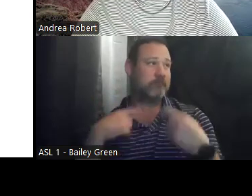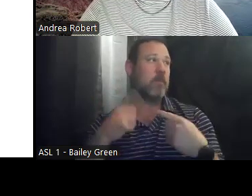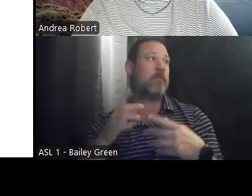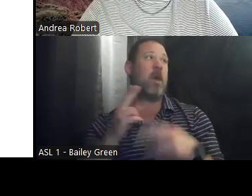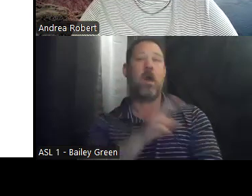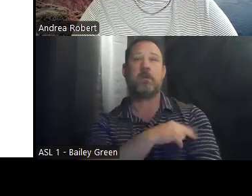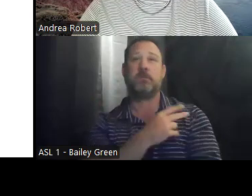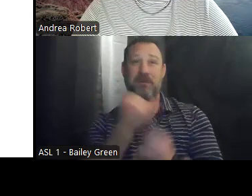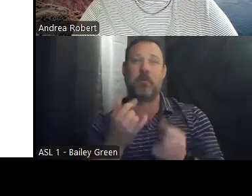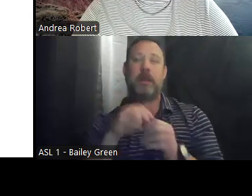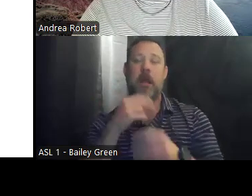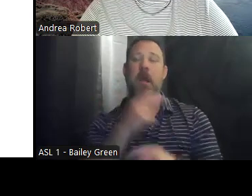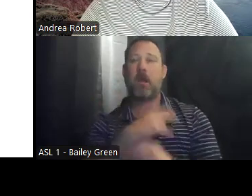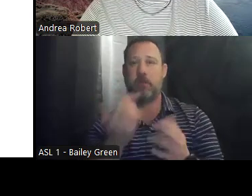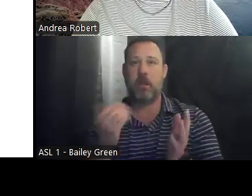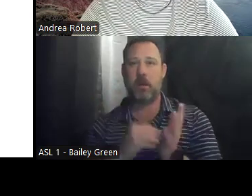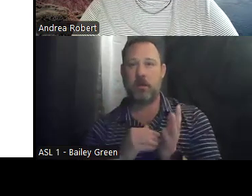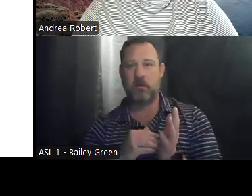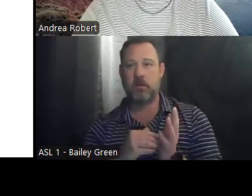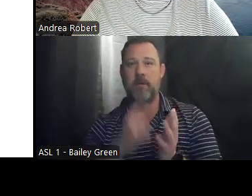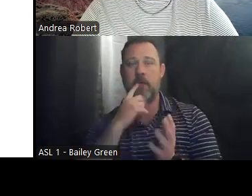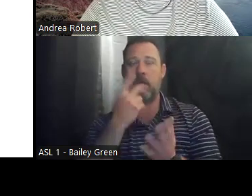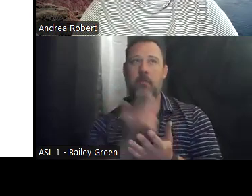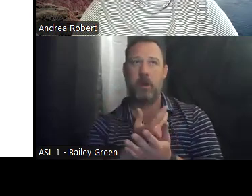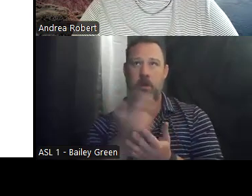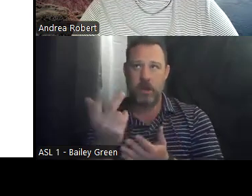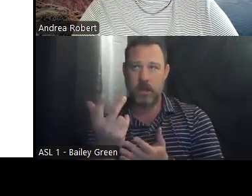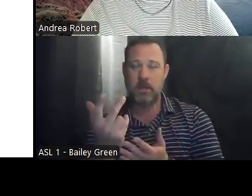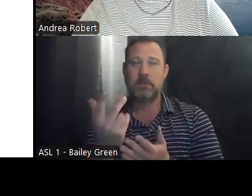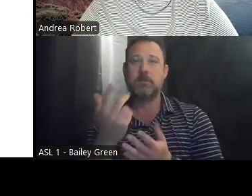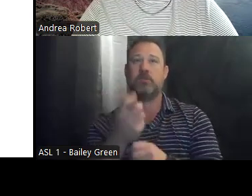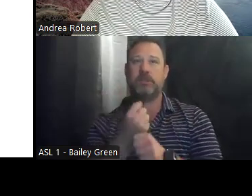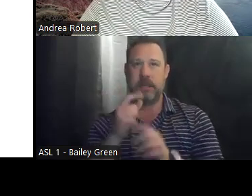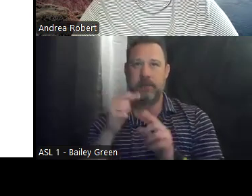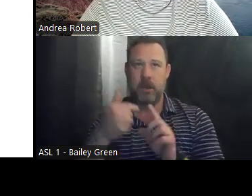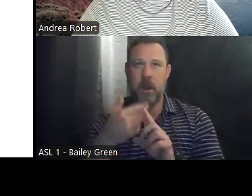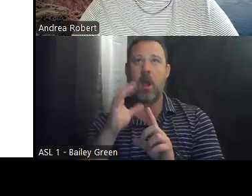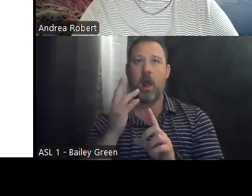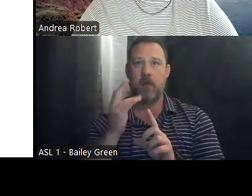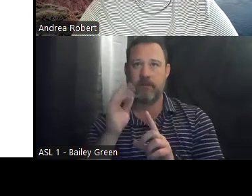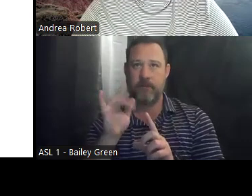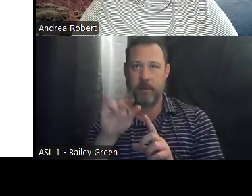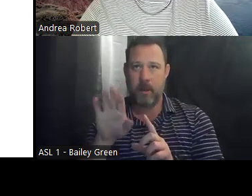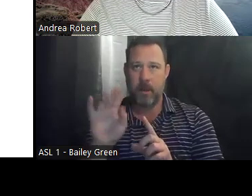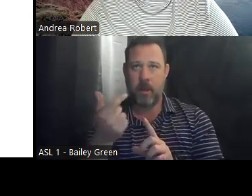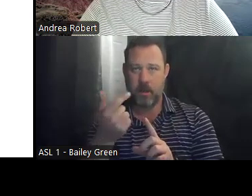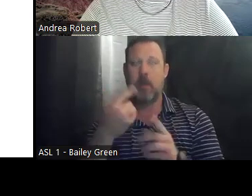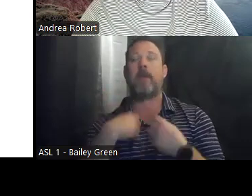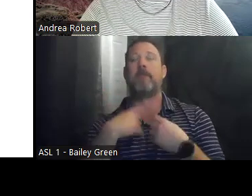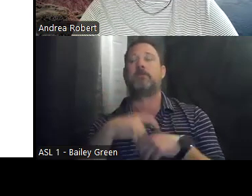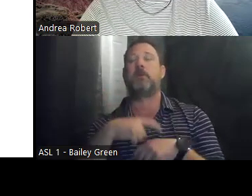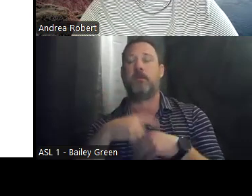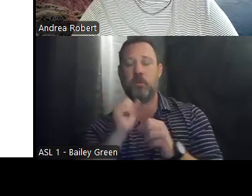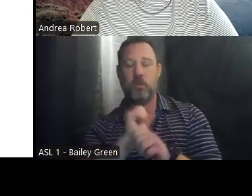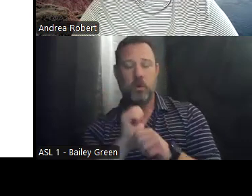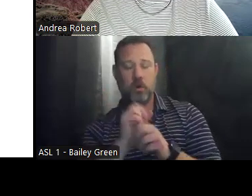hospitalized again. He was in the hospital for 3 weeks while he was getting the colostomy bag, and gave us time to work with our regional center to